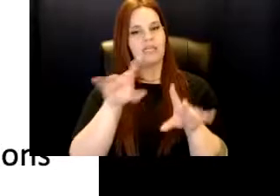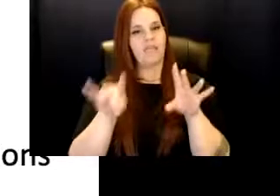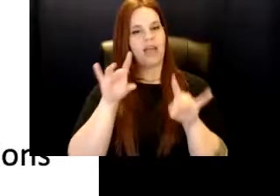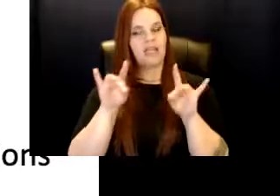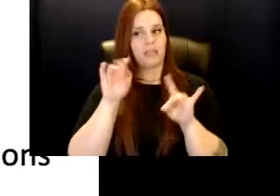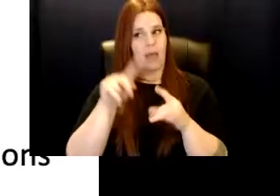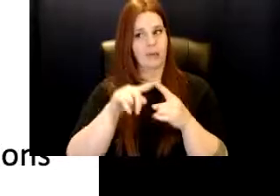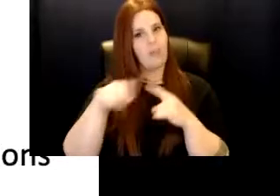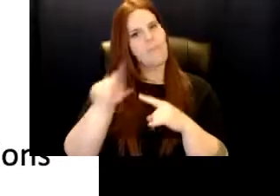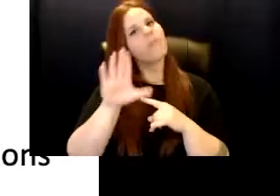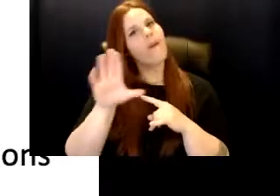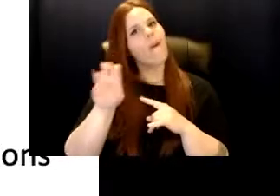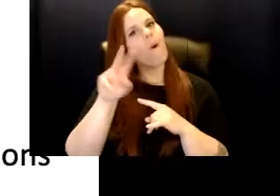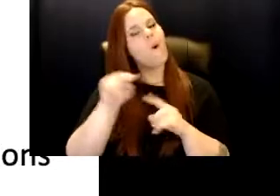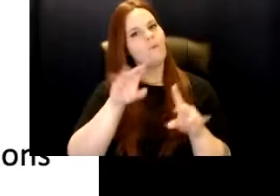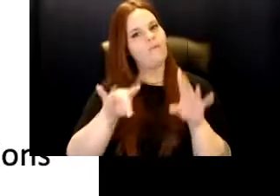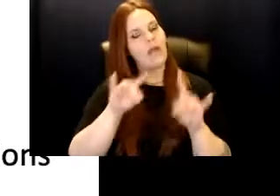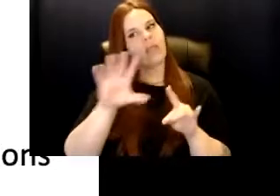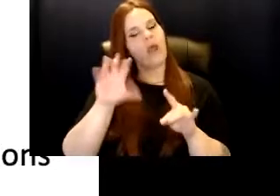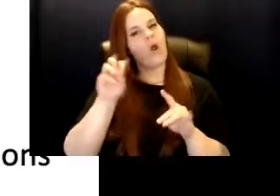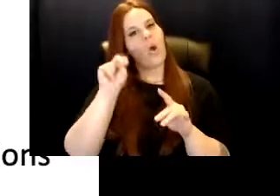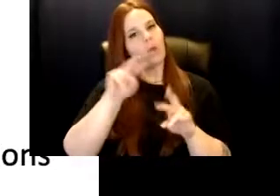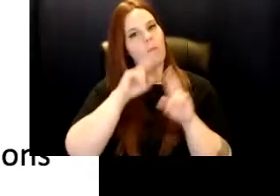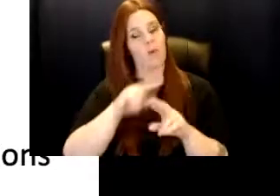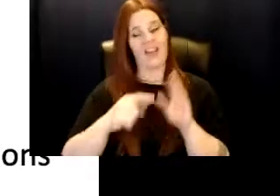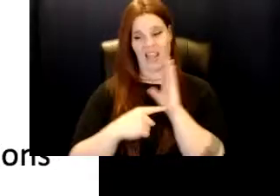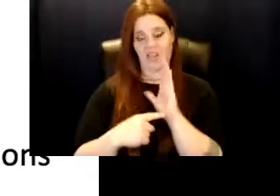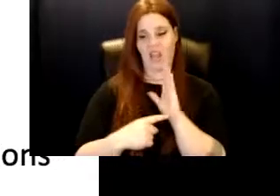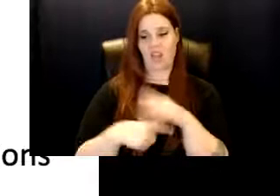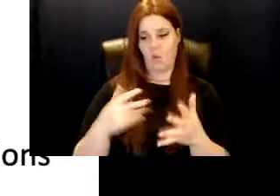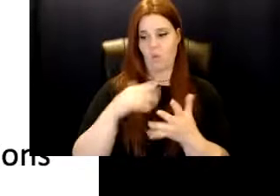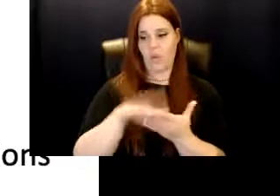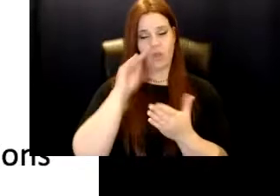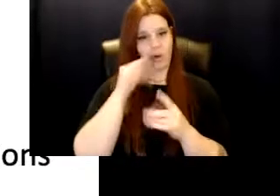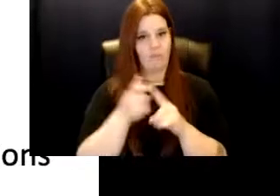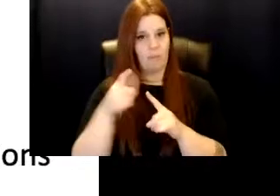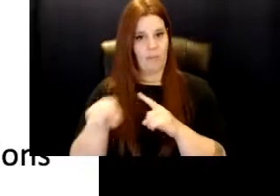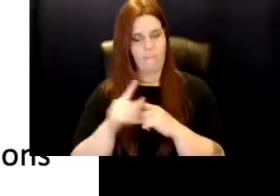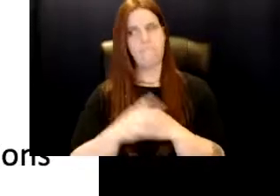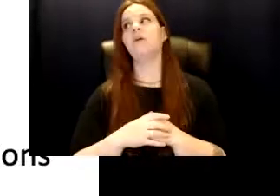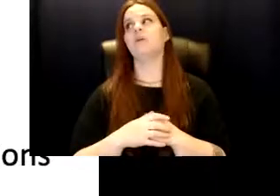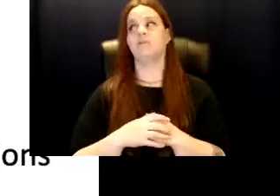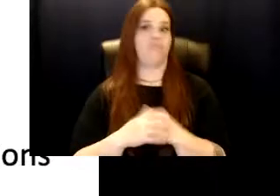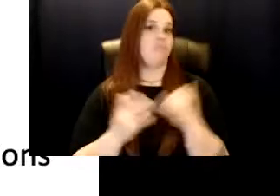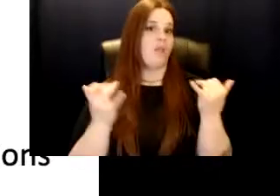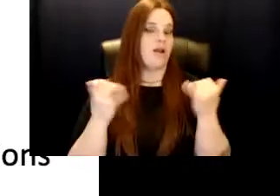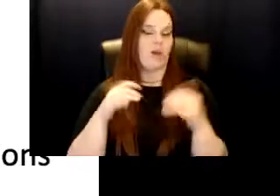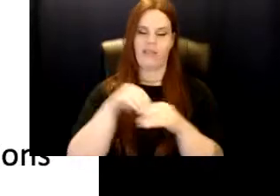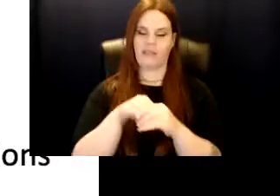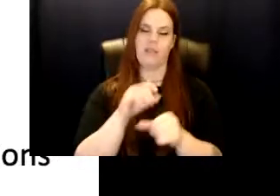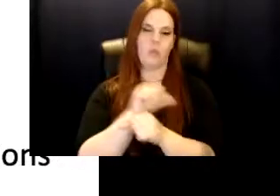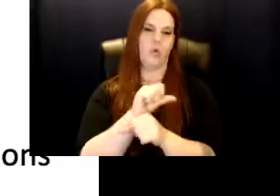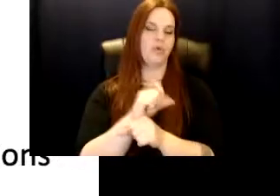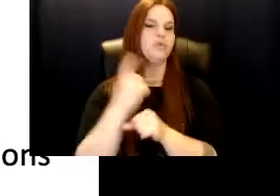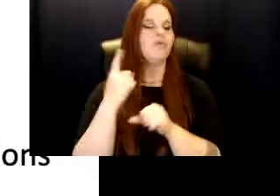findings, their own reporting, and indicating what we learned from them. And that is right now in the works